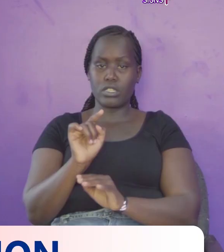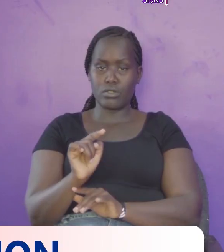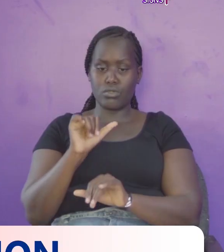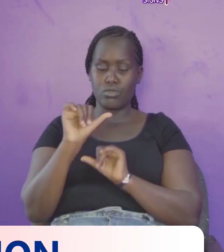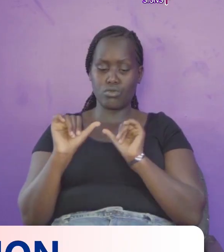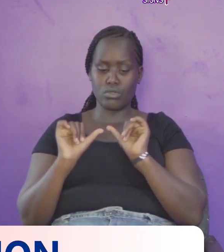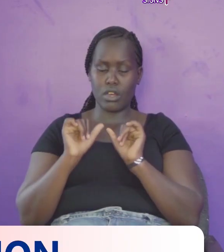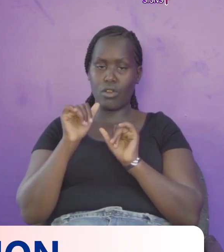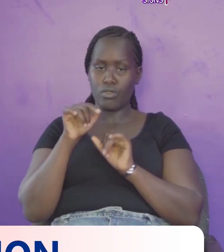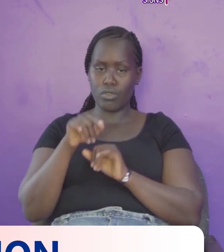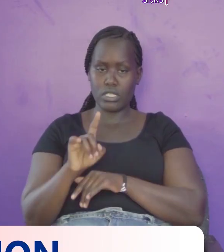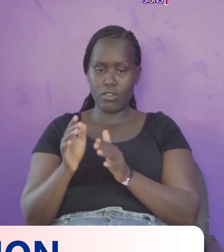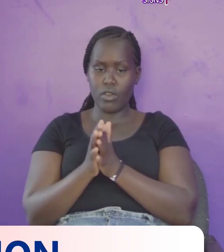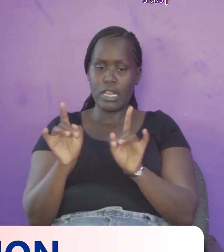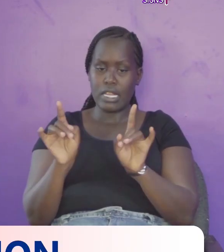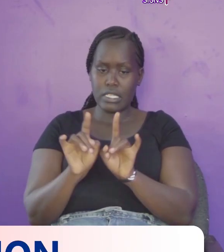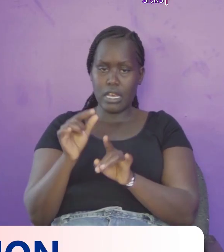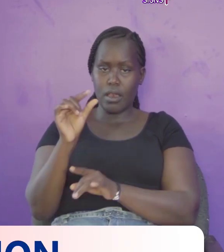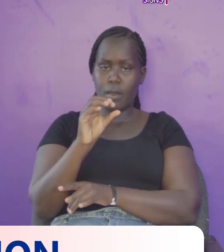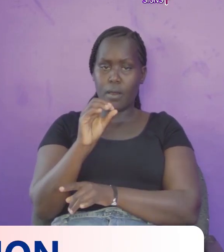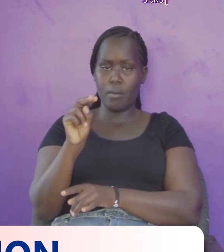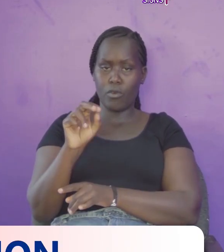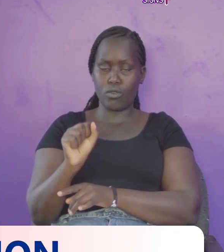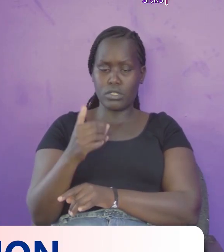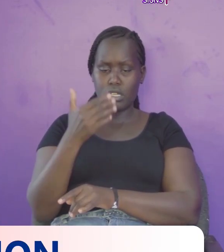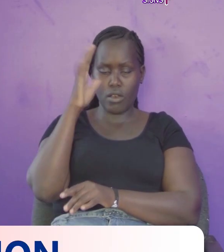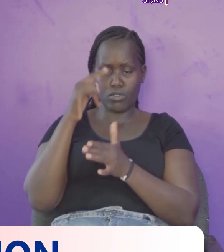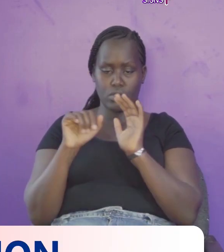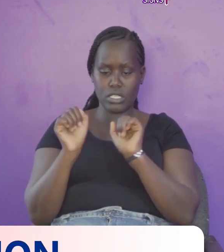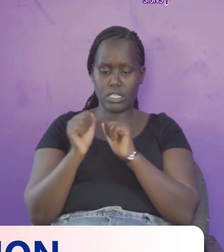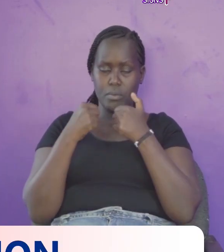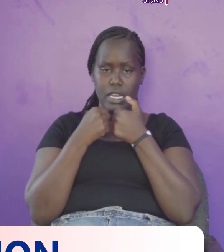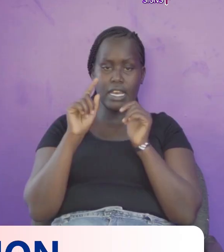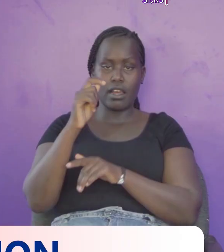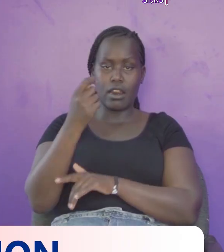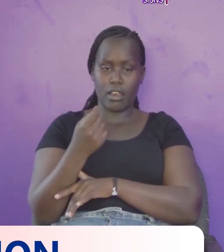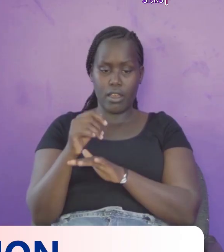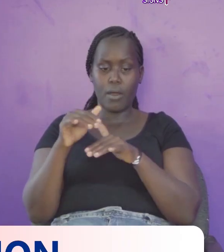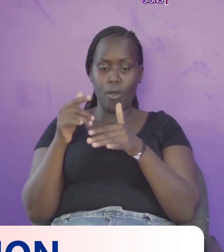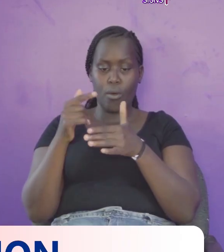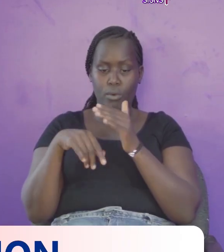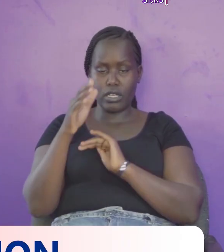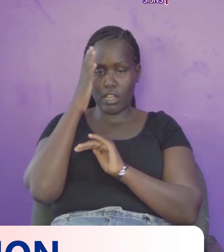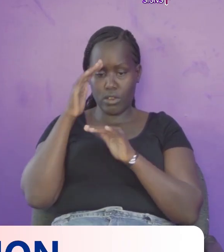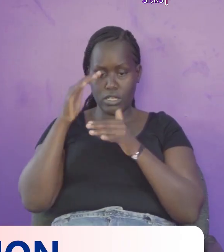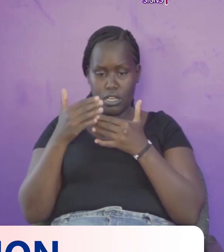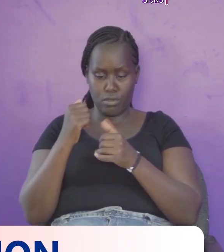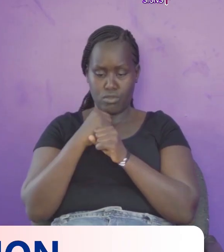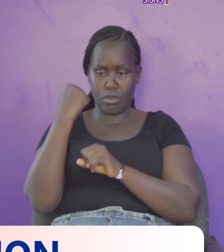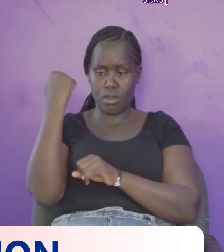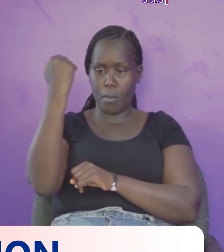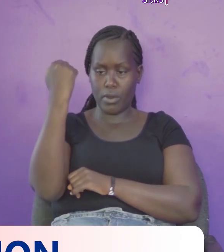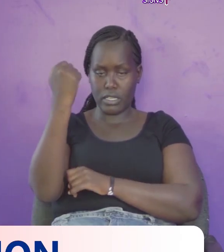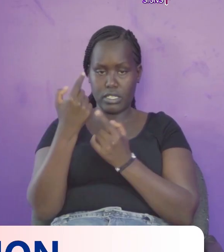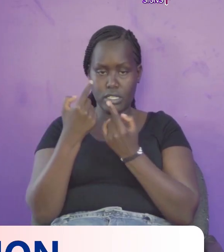with the same goons. People who are not aware of what is happening in Kenya. All that they know is how they can make noise. It is politics. But now you look at the